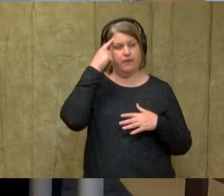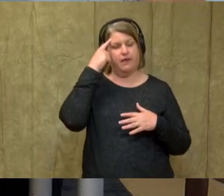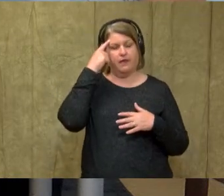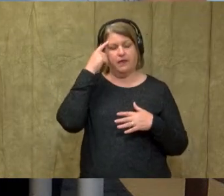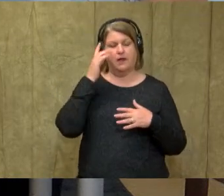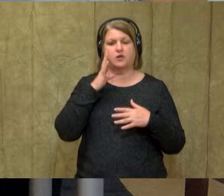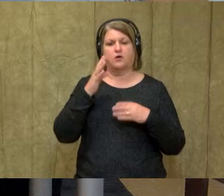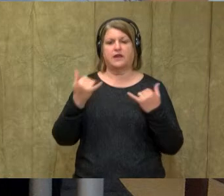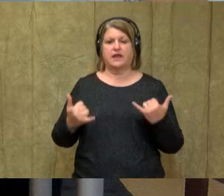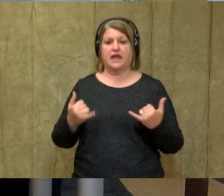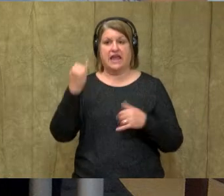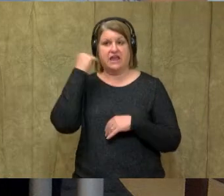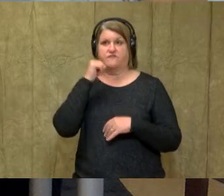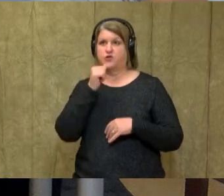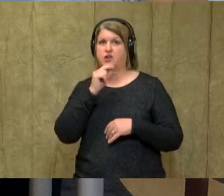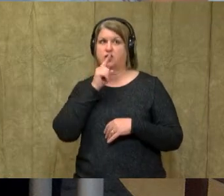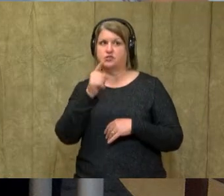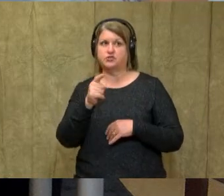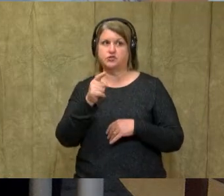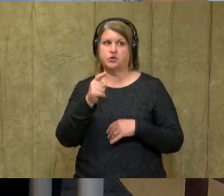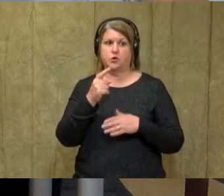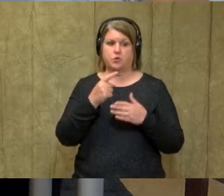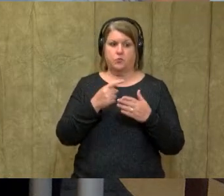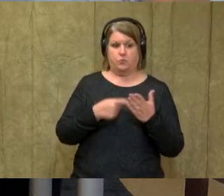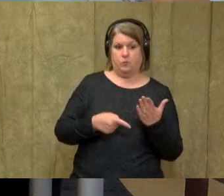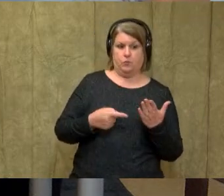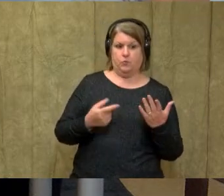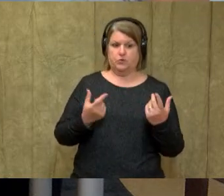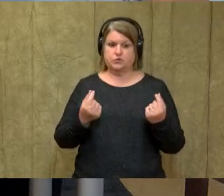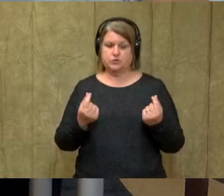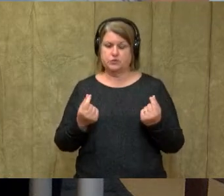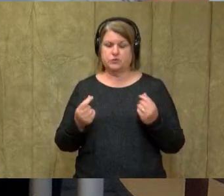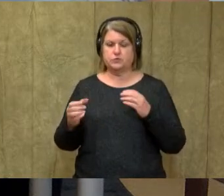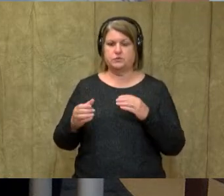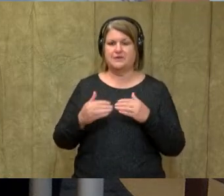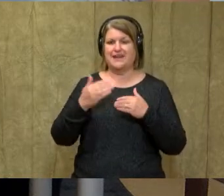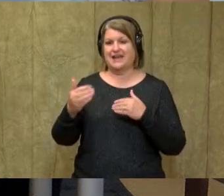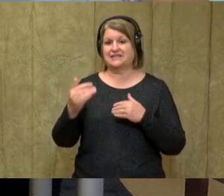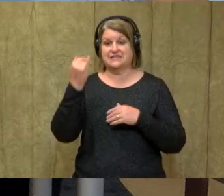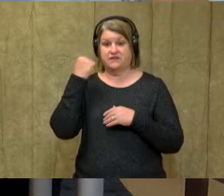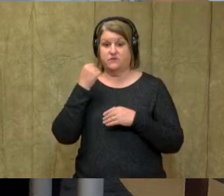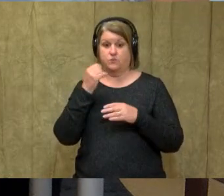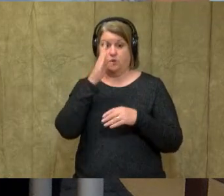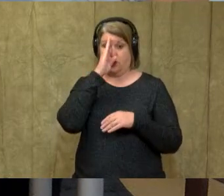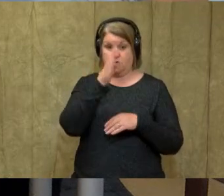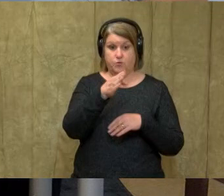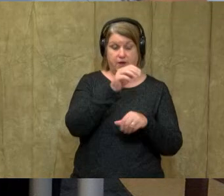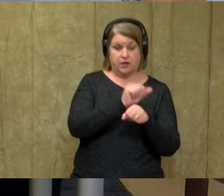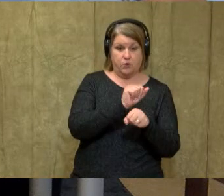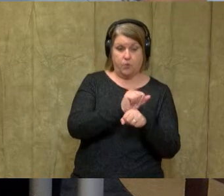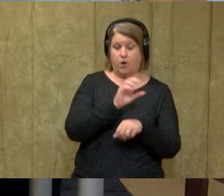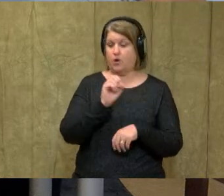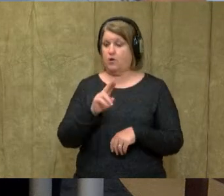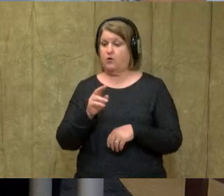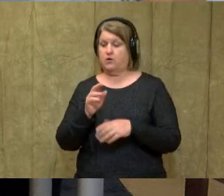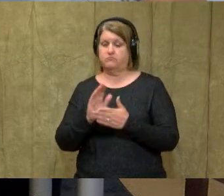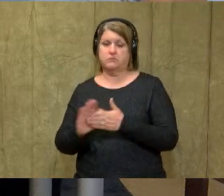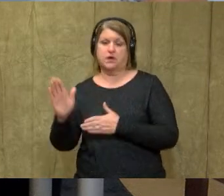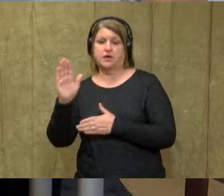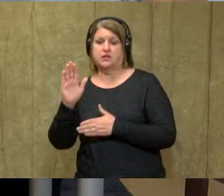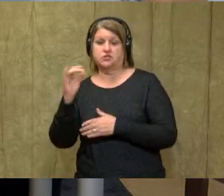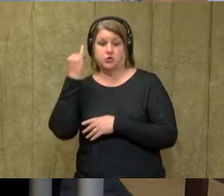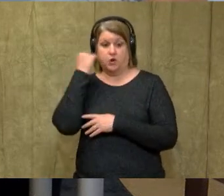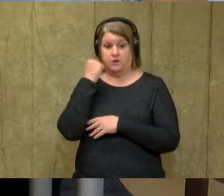happens next, if you're not sure where you want to go to school, or if you want to go to school, or if you want to go directly into the workforce, or you want to, for next year, explore